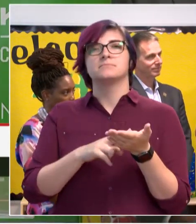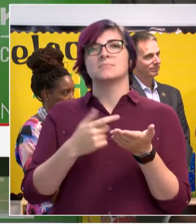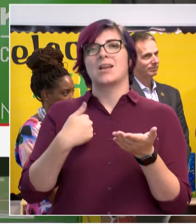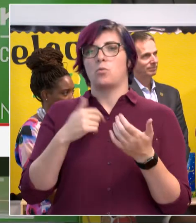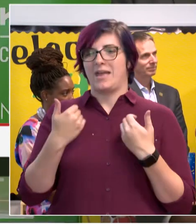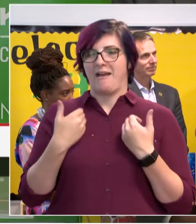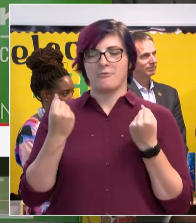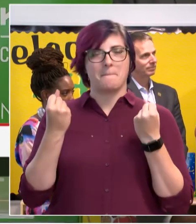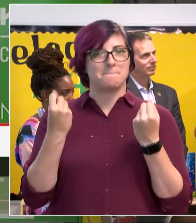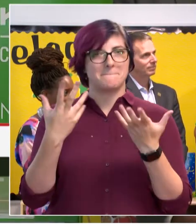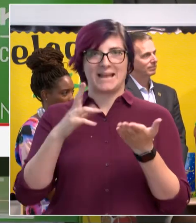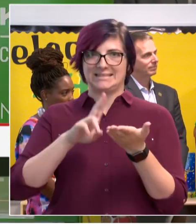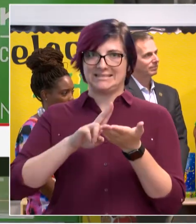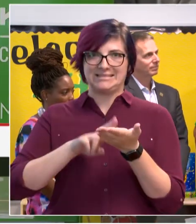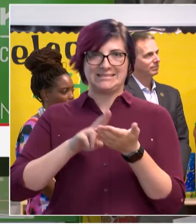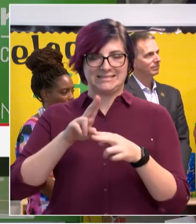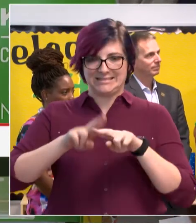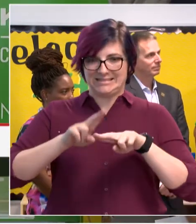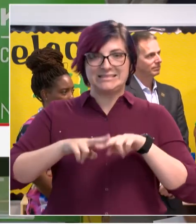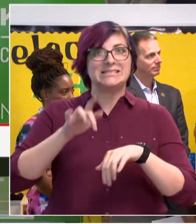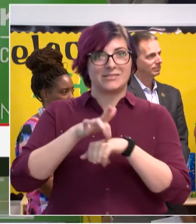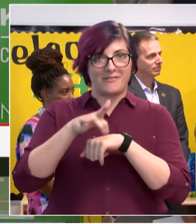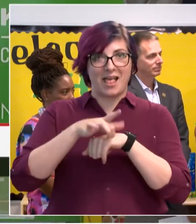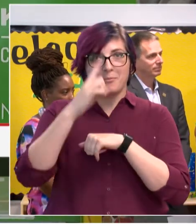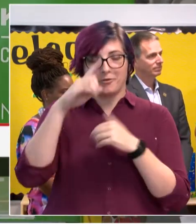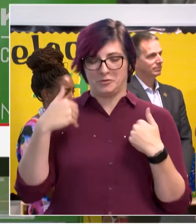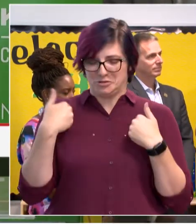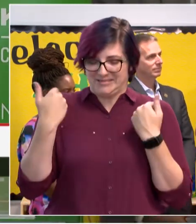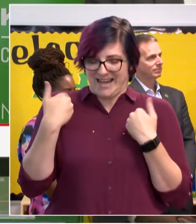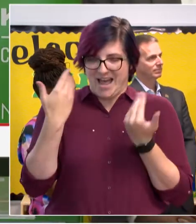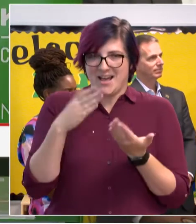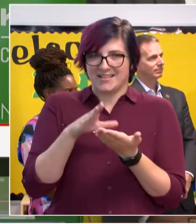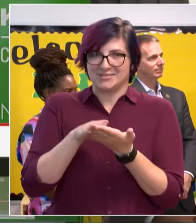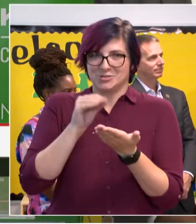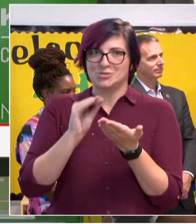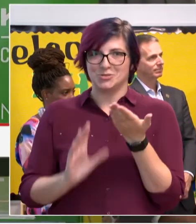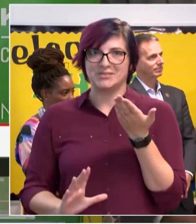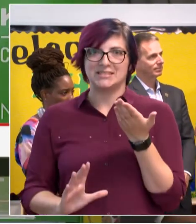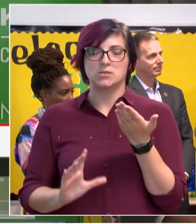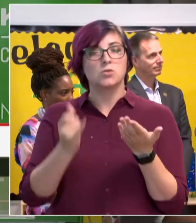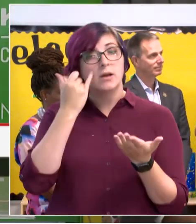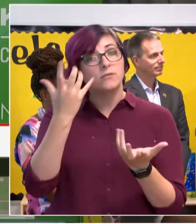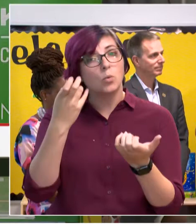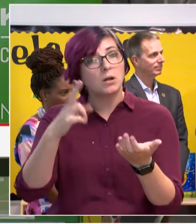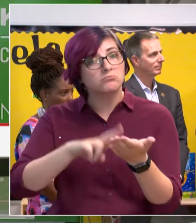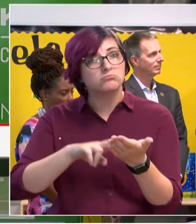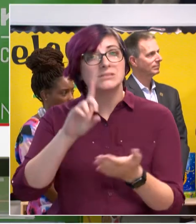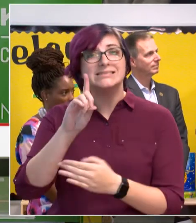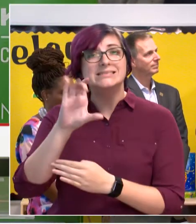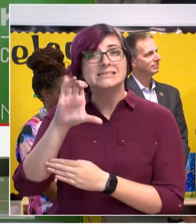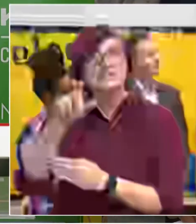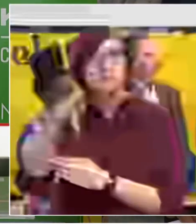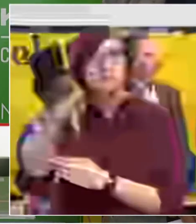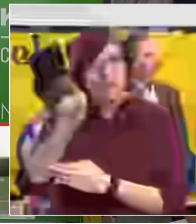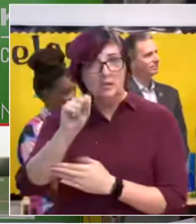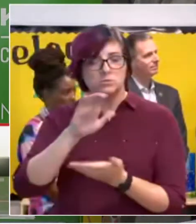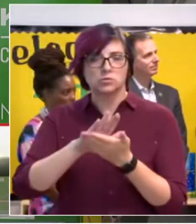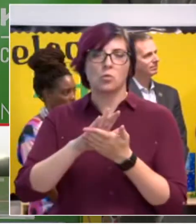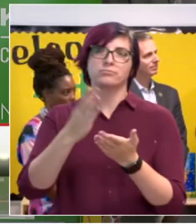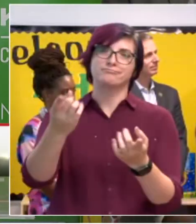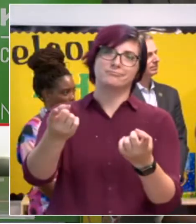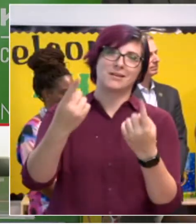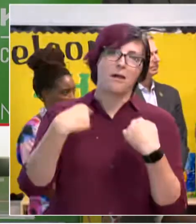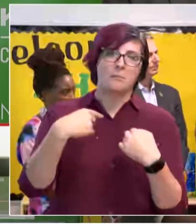seats available for our little learners, and so if you would like to enroll your students in a DCPS school, please come directly to